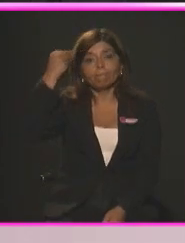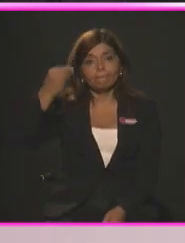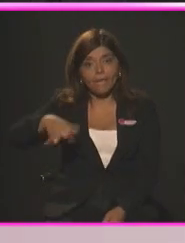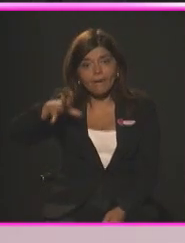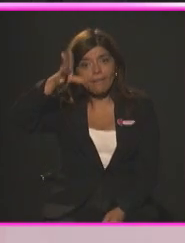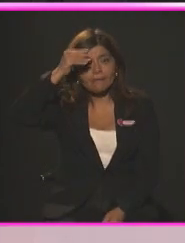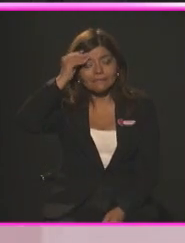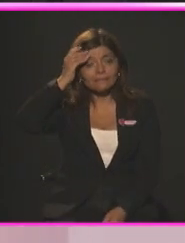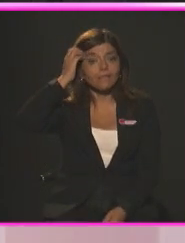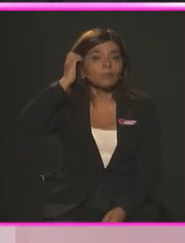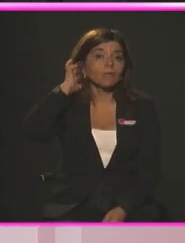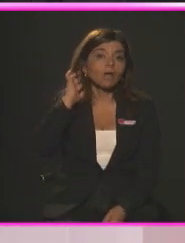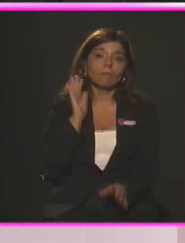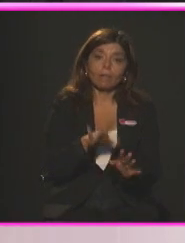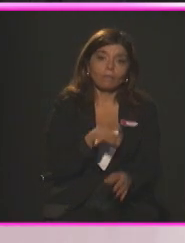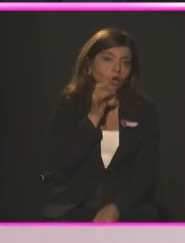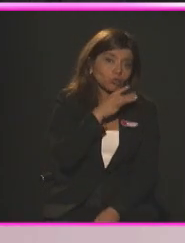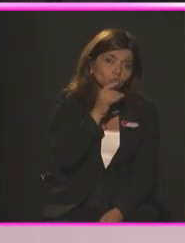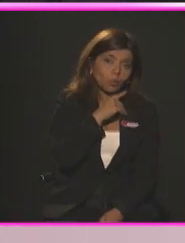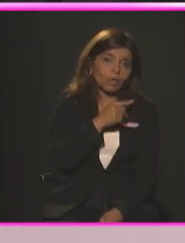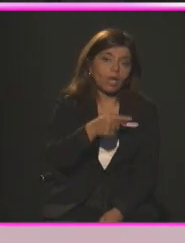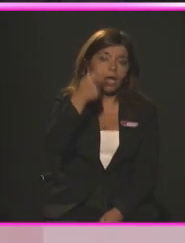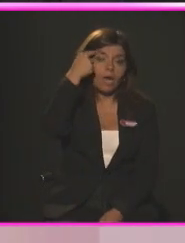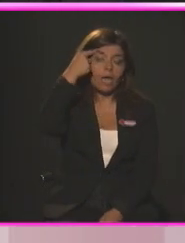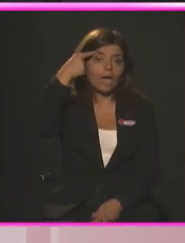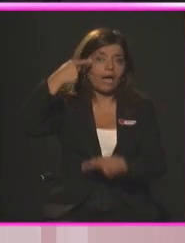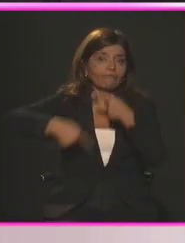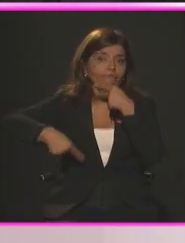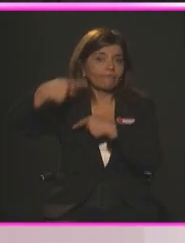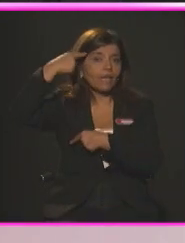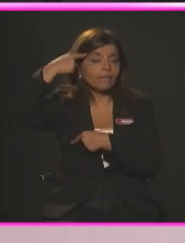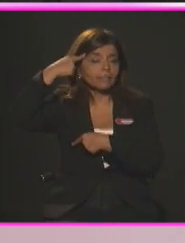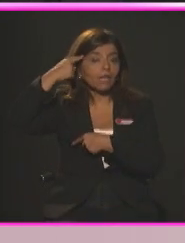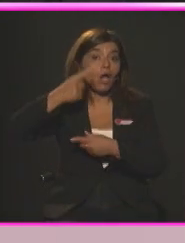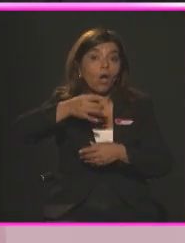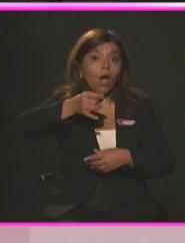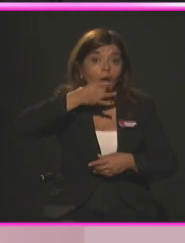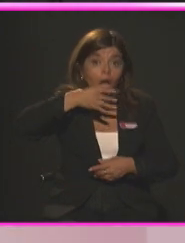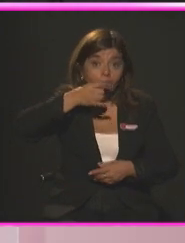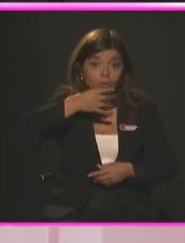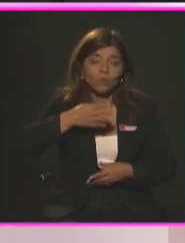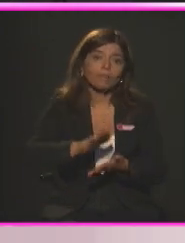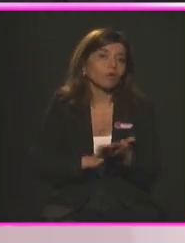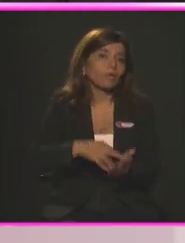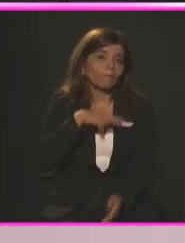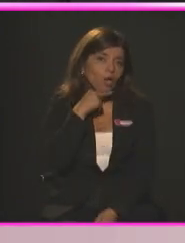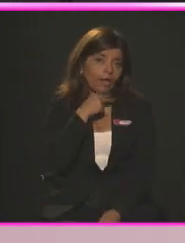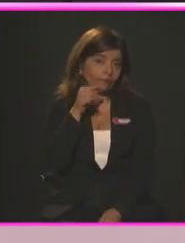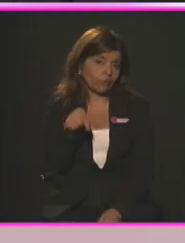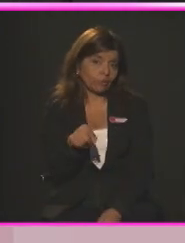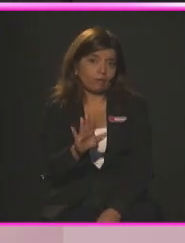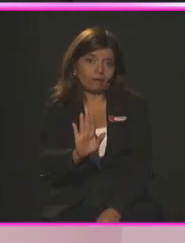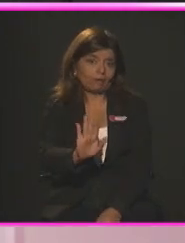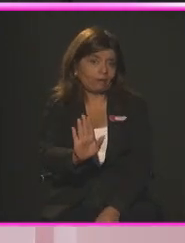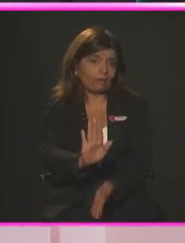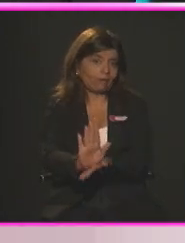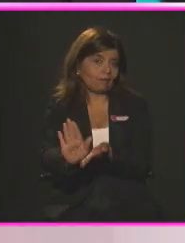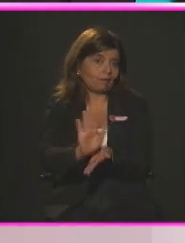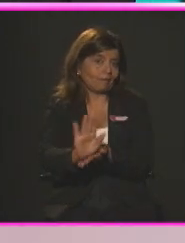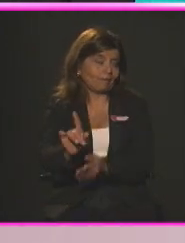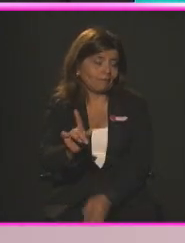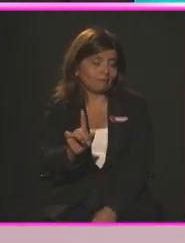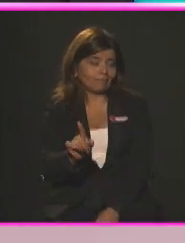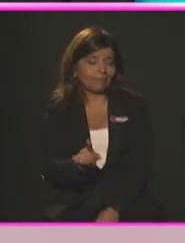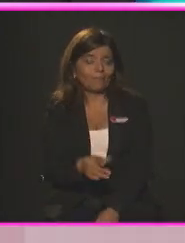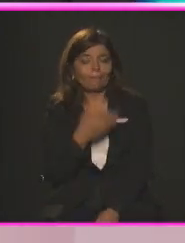So if you are thinking about having sugar in your coffee at dinner, perhaps you will skip it. And similarly, at the other end of the spectrum, we